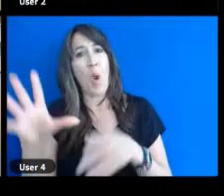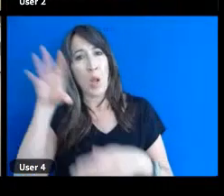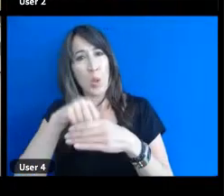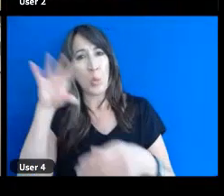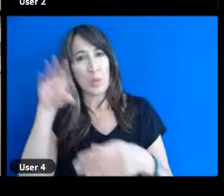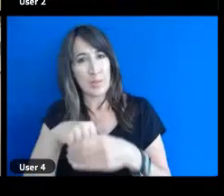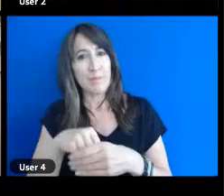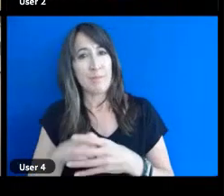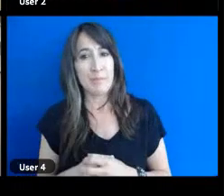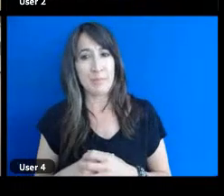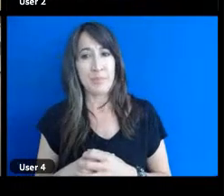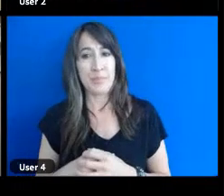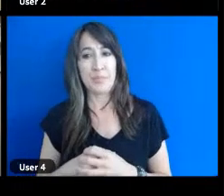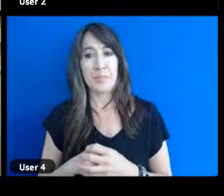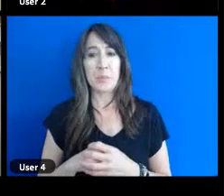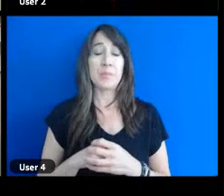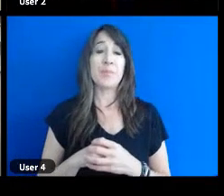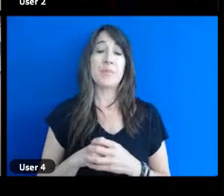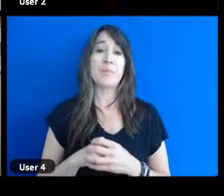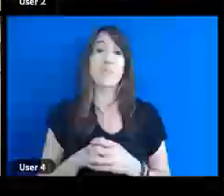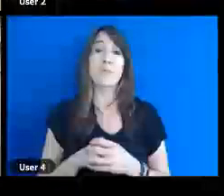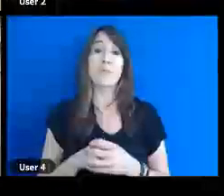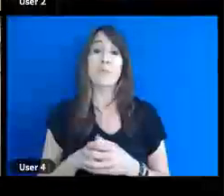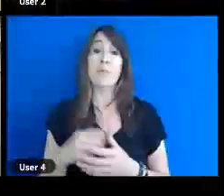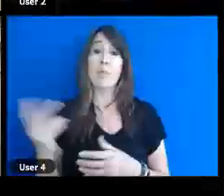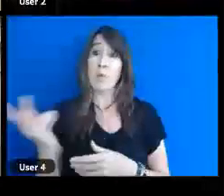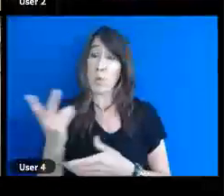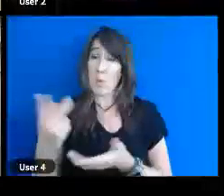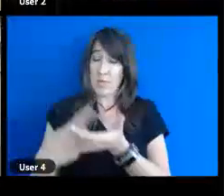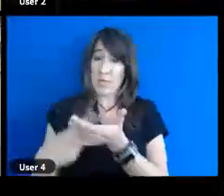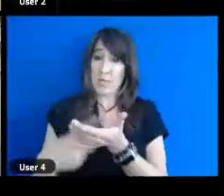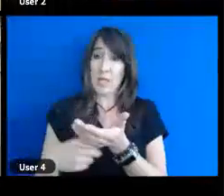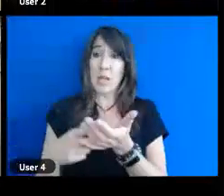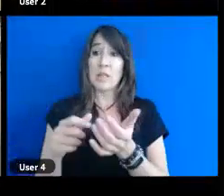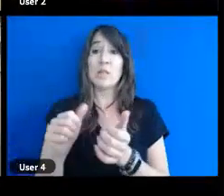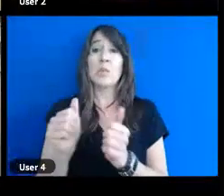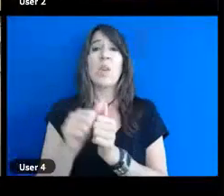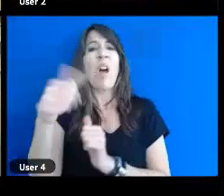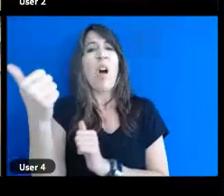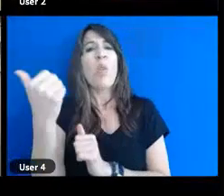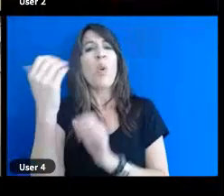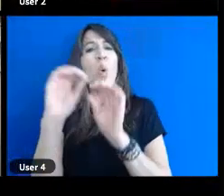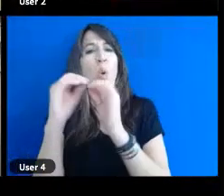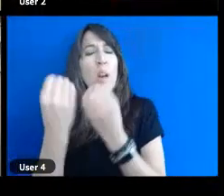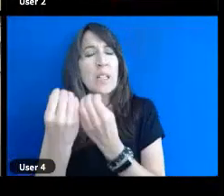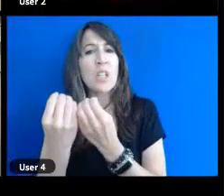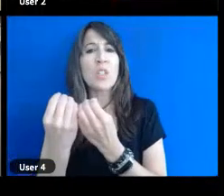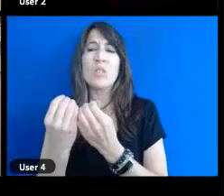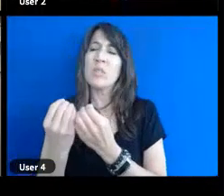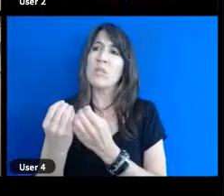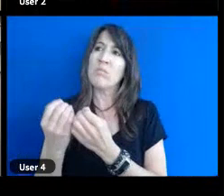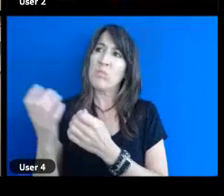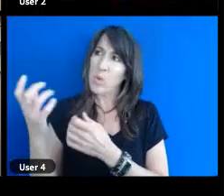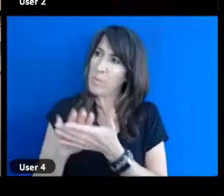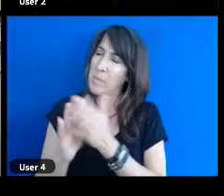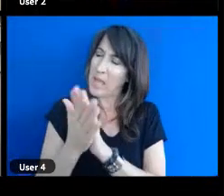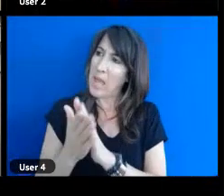When Kristin and I spoke with different leaders and organizations that were seen as being inclusive and supportive, we asked their